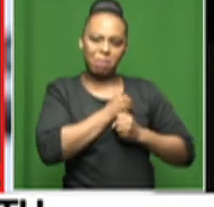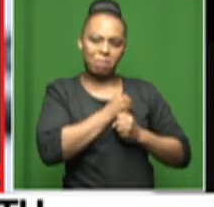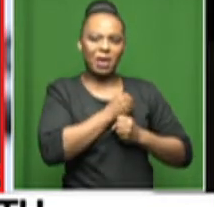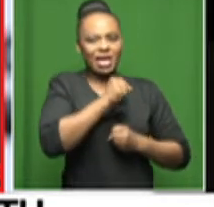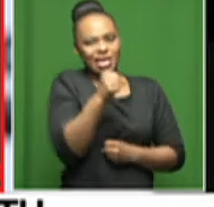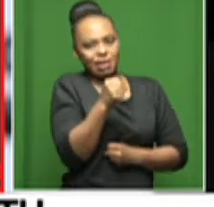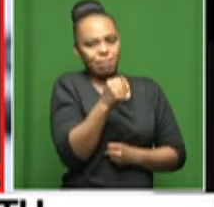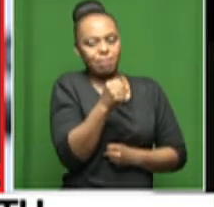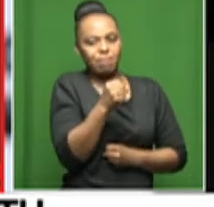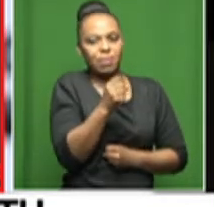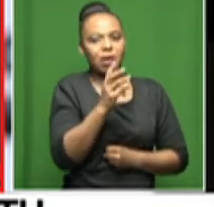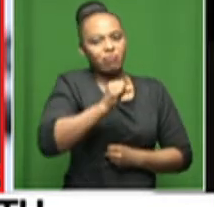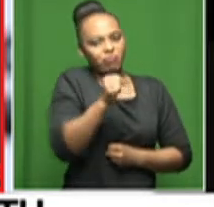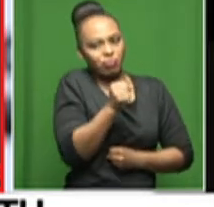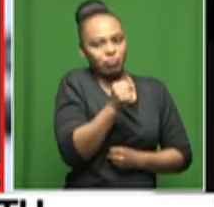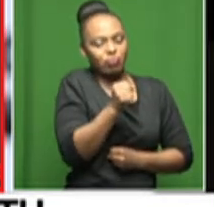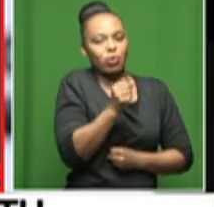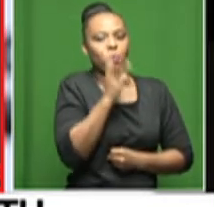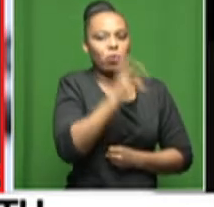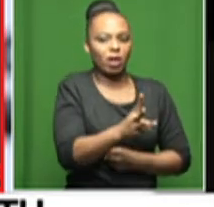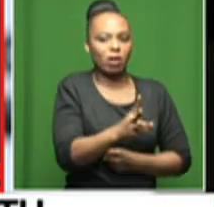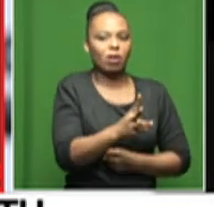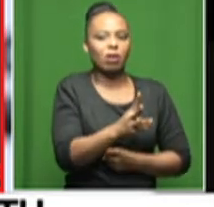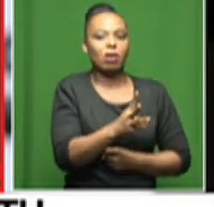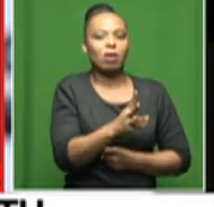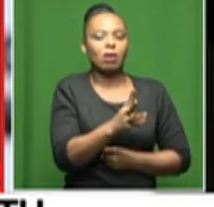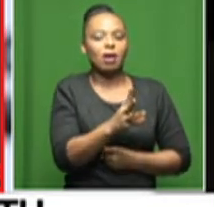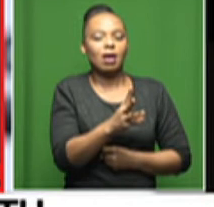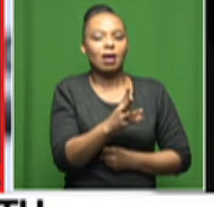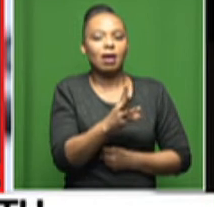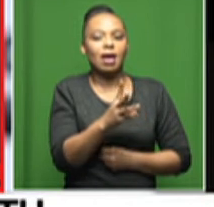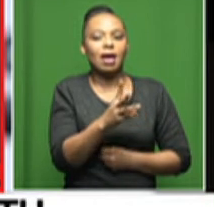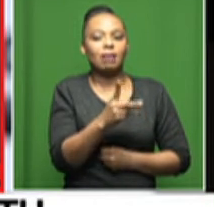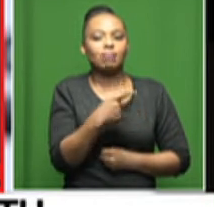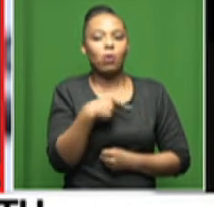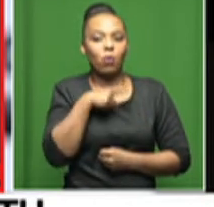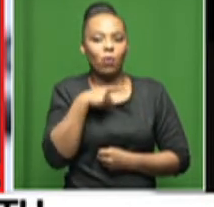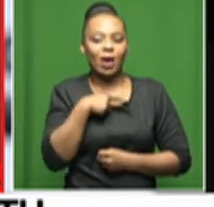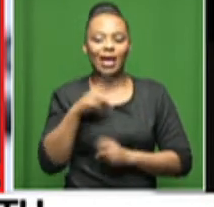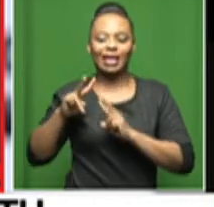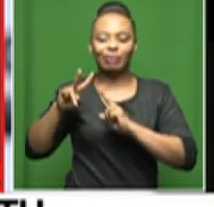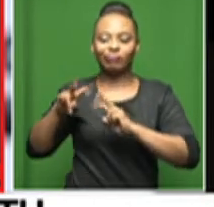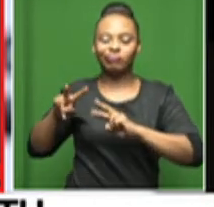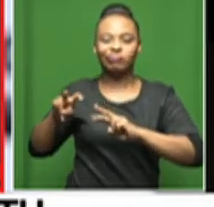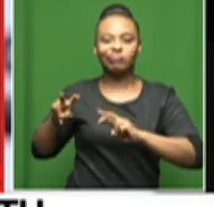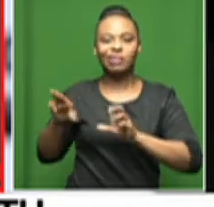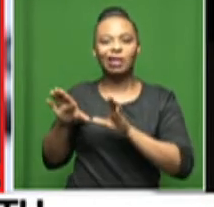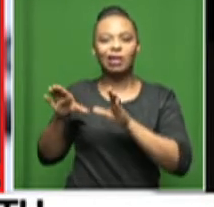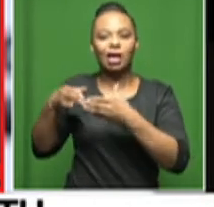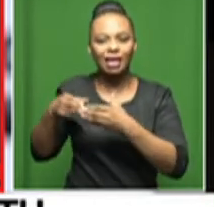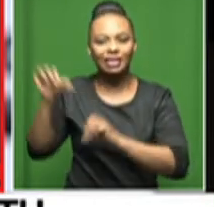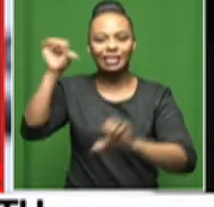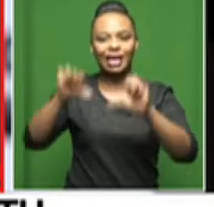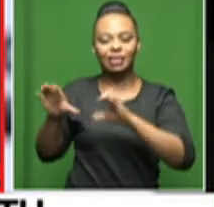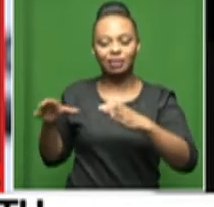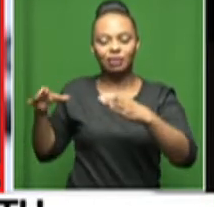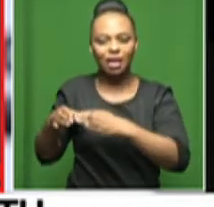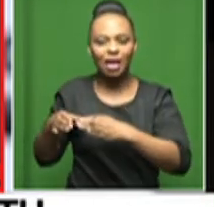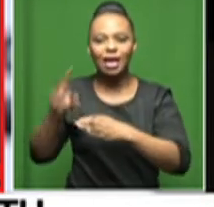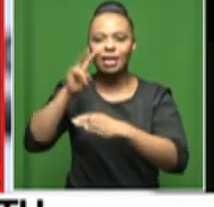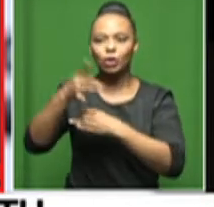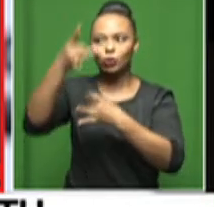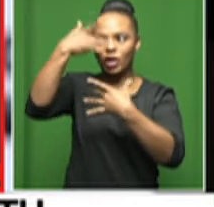as long up until the scientists give us a